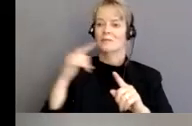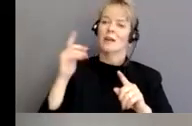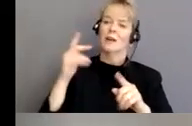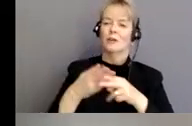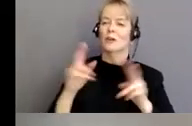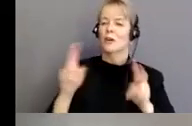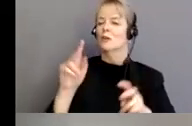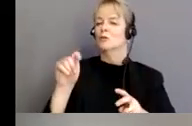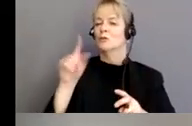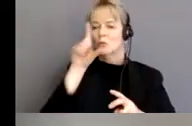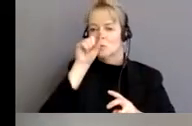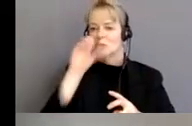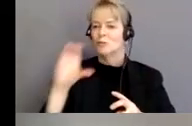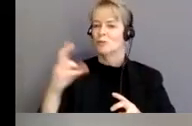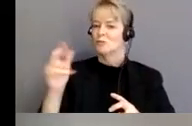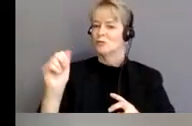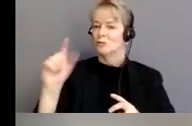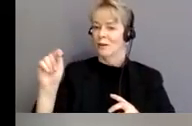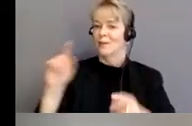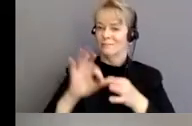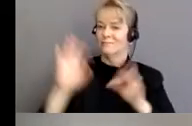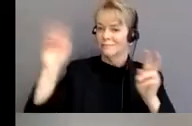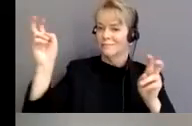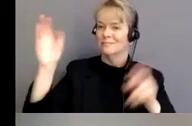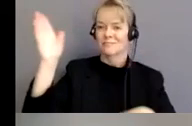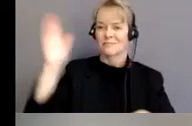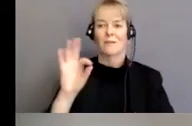something that you may be interested in. We also have a Facebook page